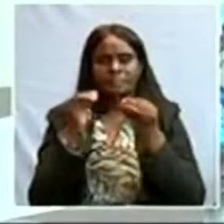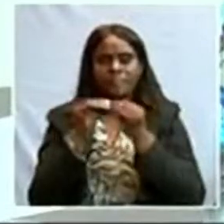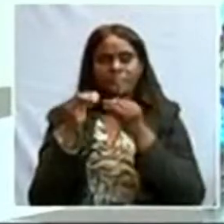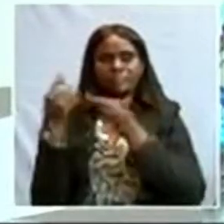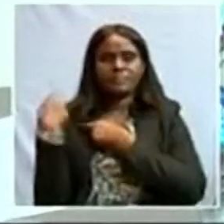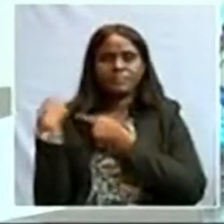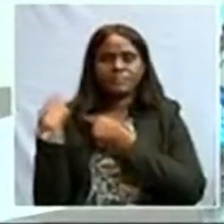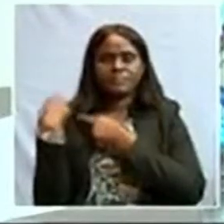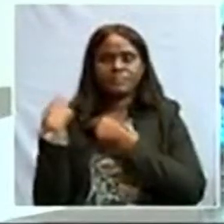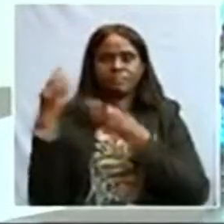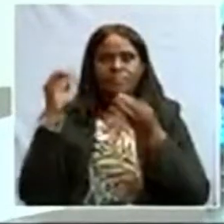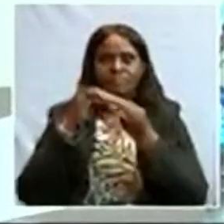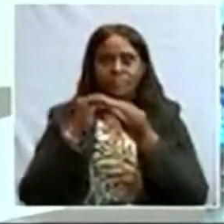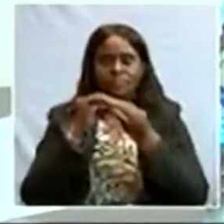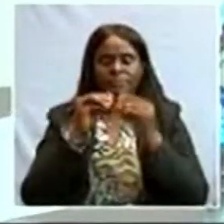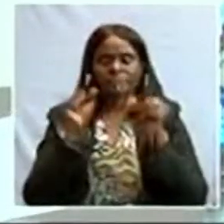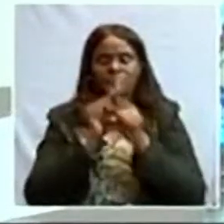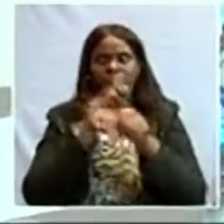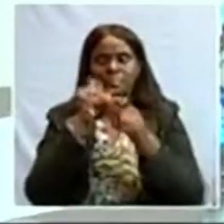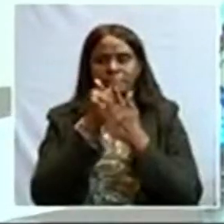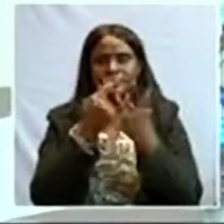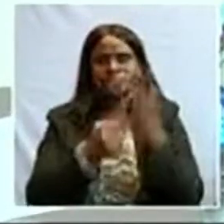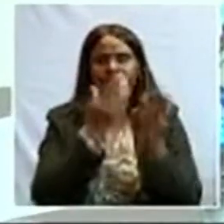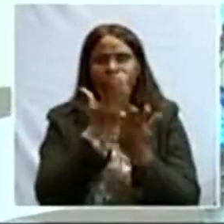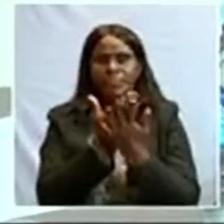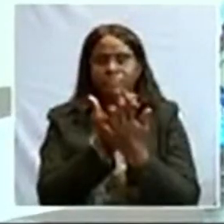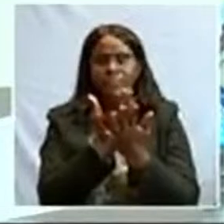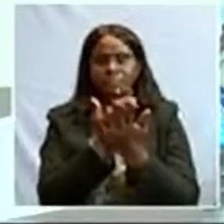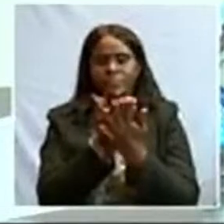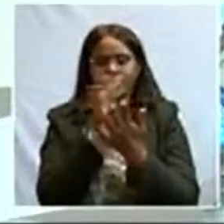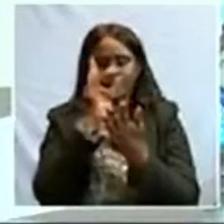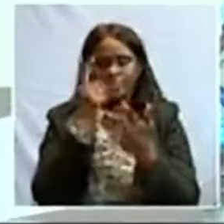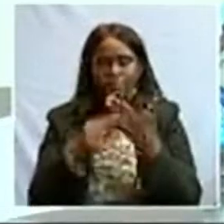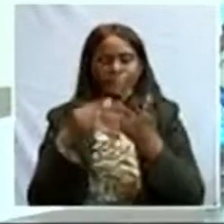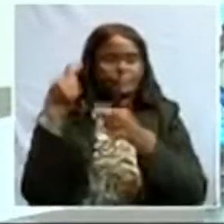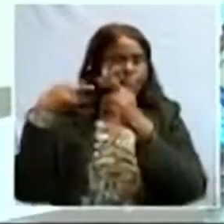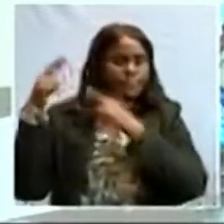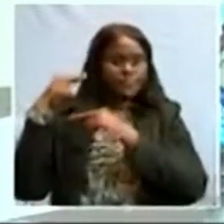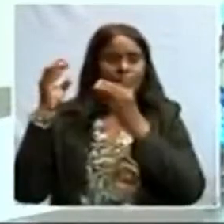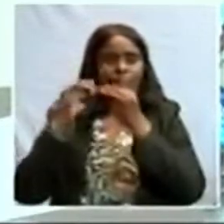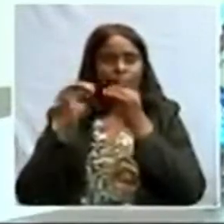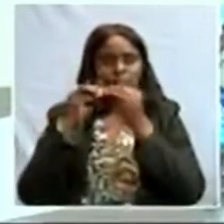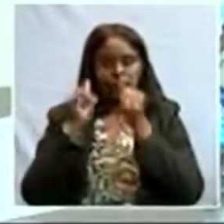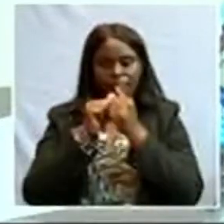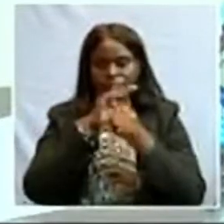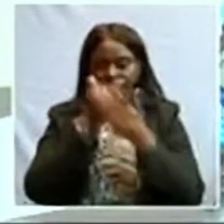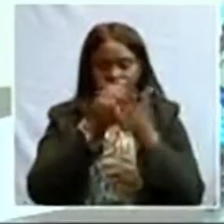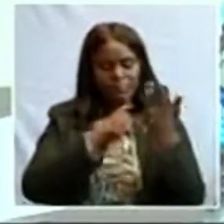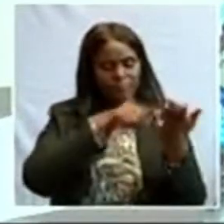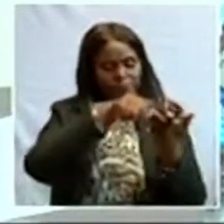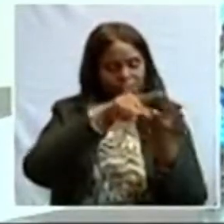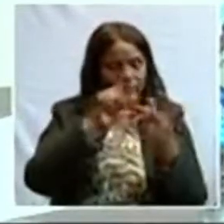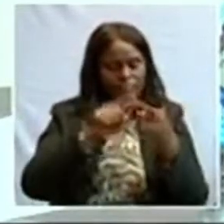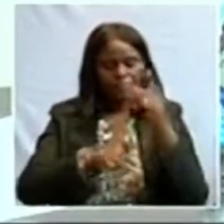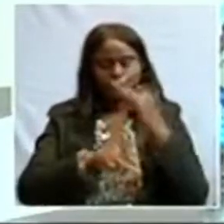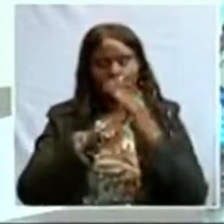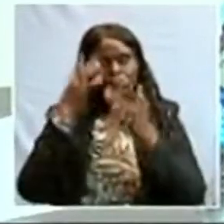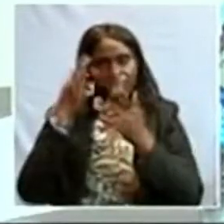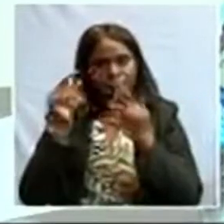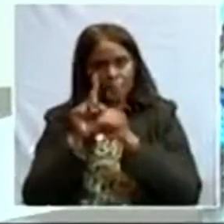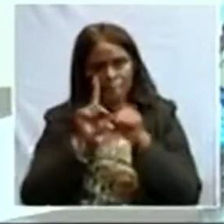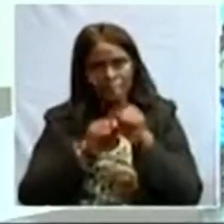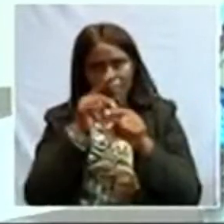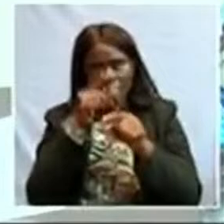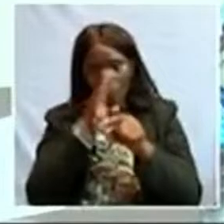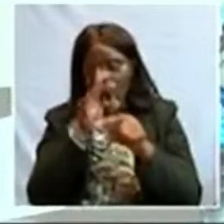to it. I think the recommendation there would then be that a revision of what is payable to a town clerk or a council secretary be